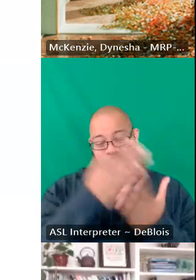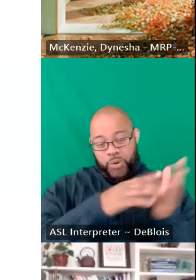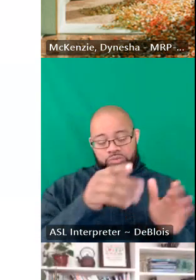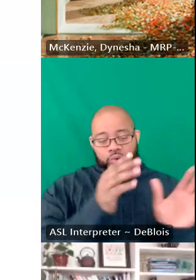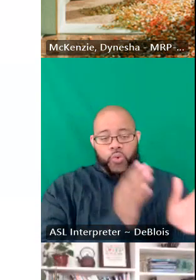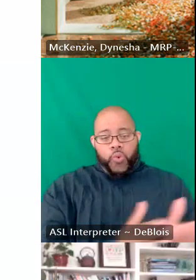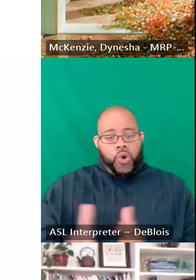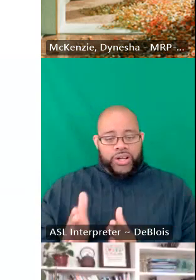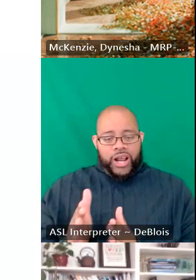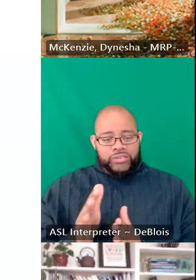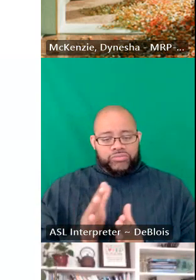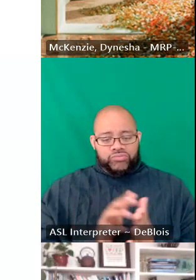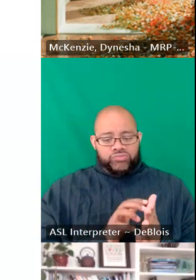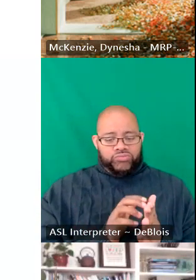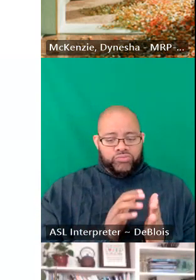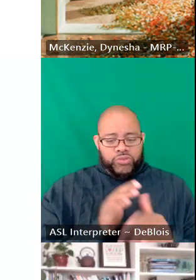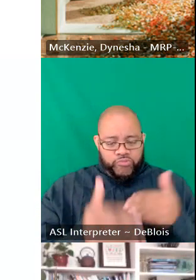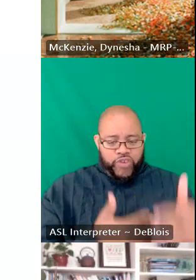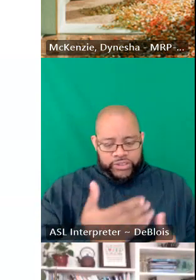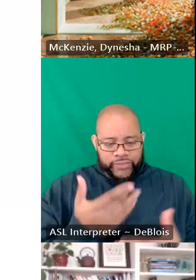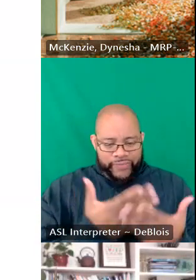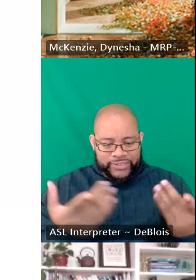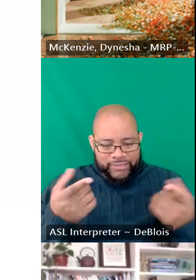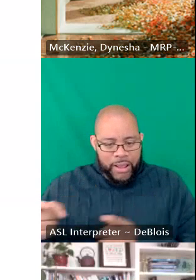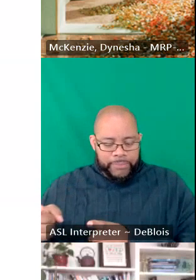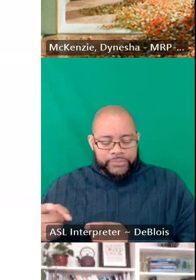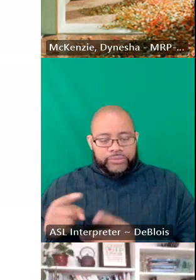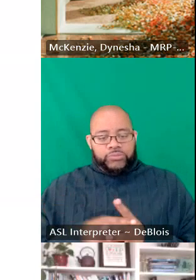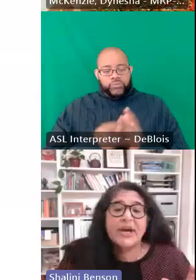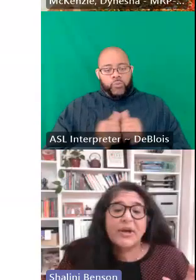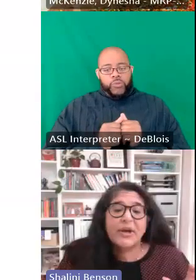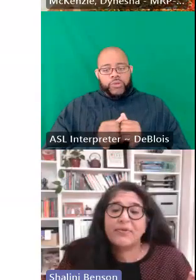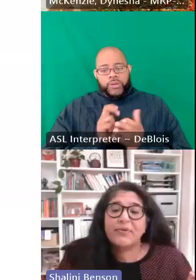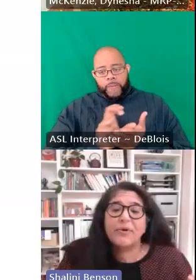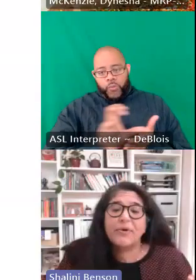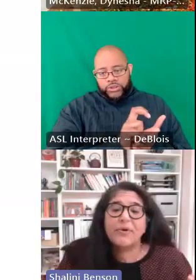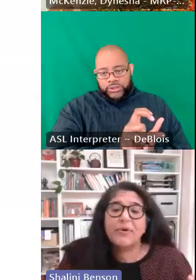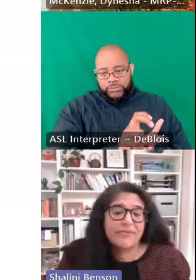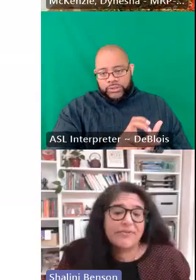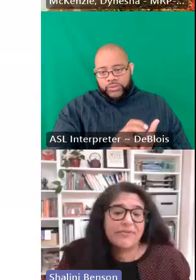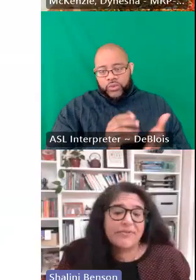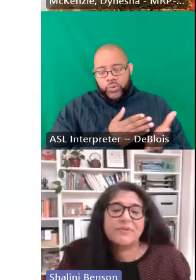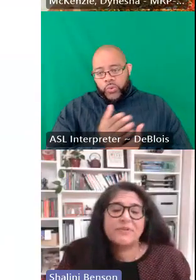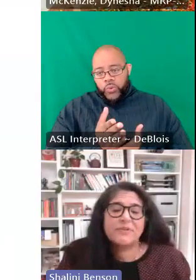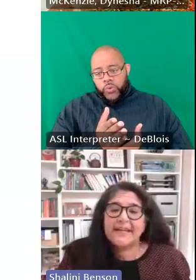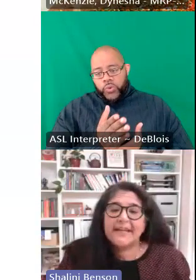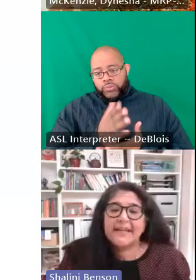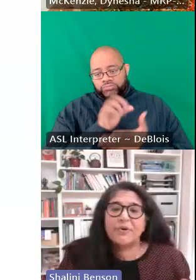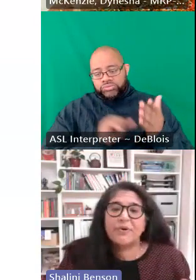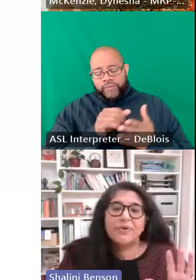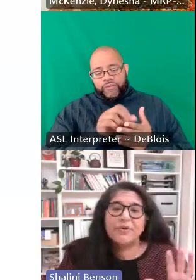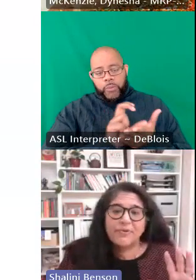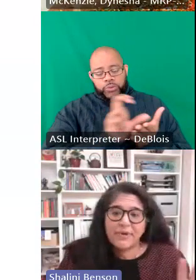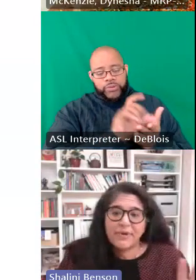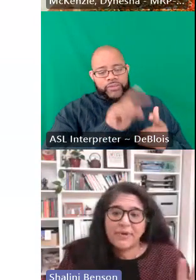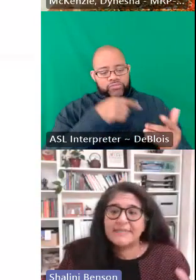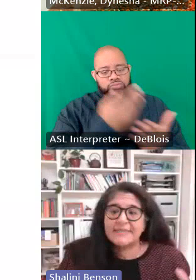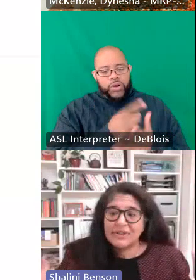organized in rough order of the process where things happen, right? Beginning with apportionments, going through an absence of apportionments, then getting to